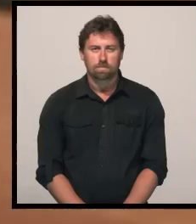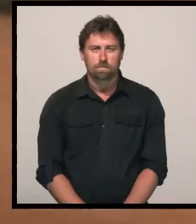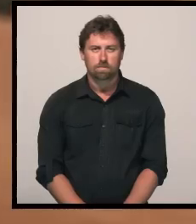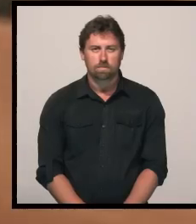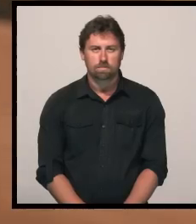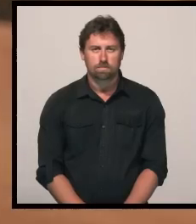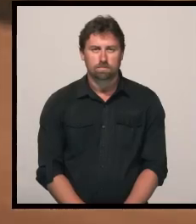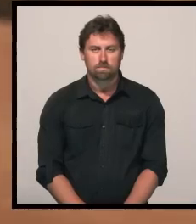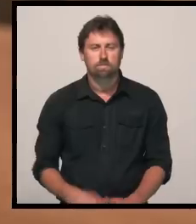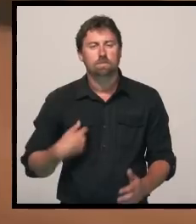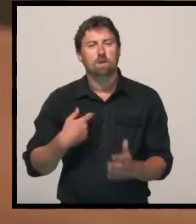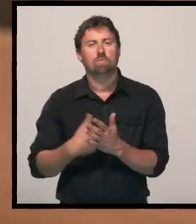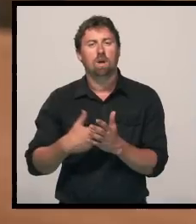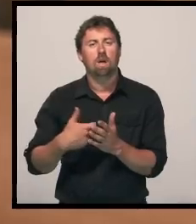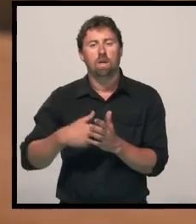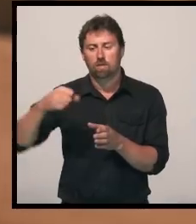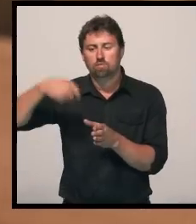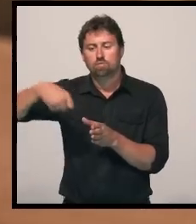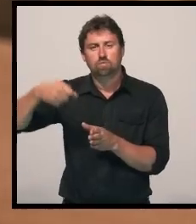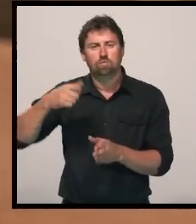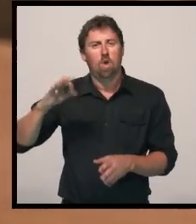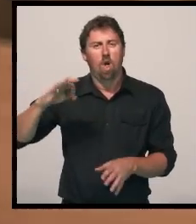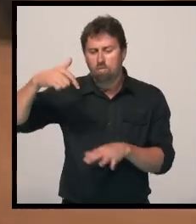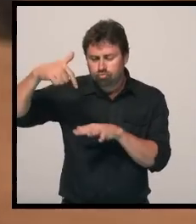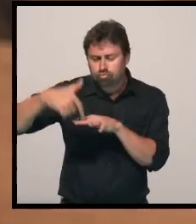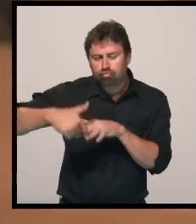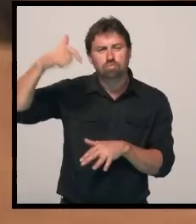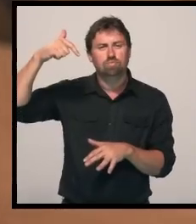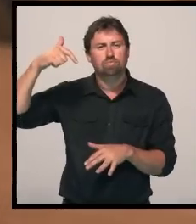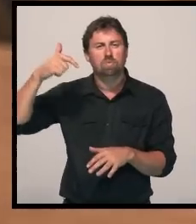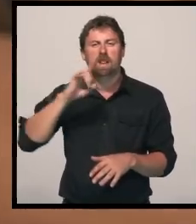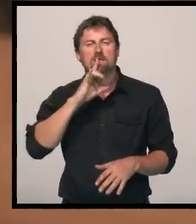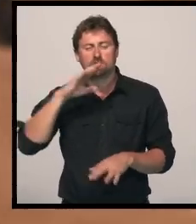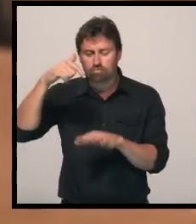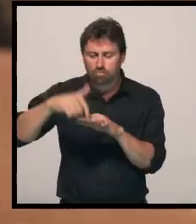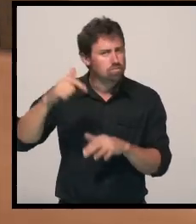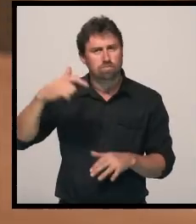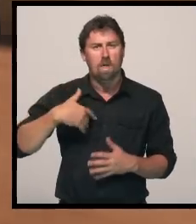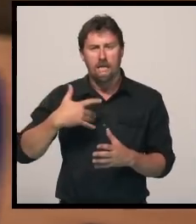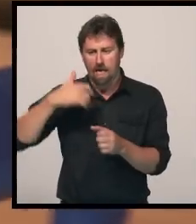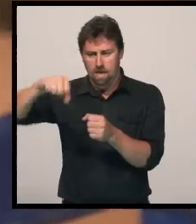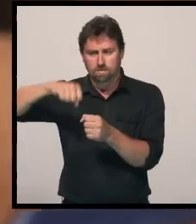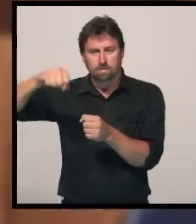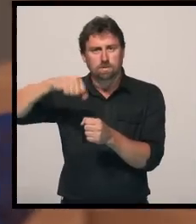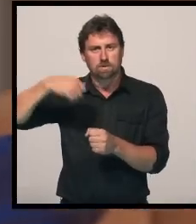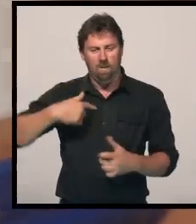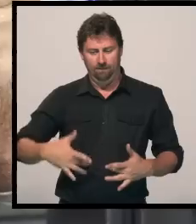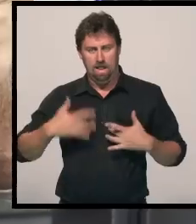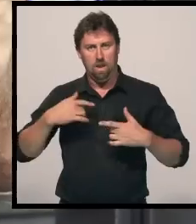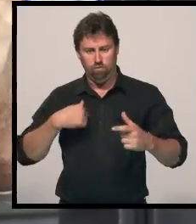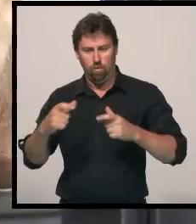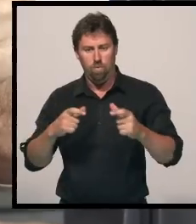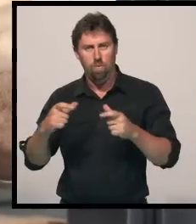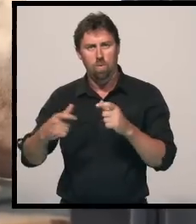I prefer a hand drill to a cordless or an electric drill. It gives me far more feel and far more